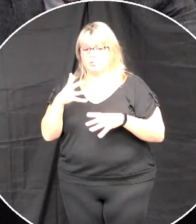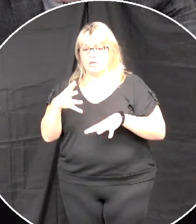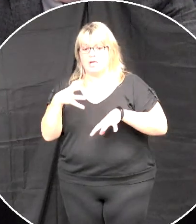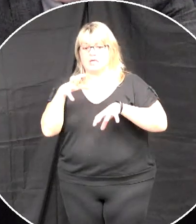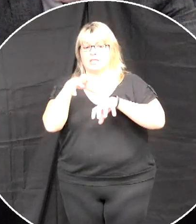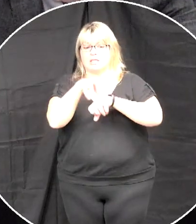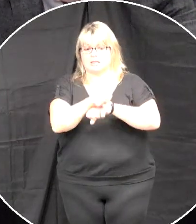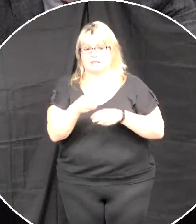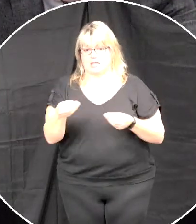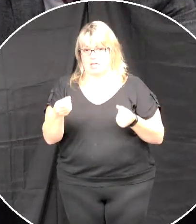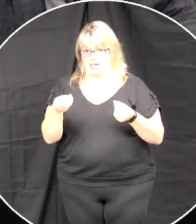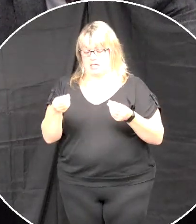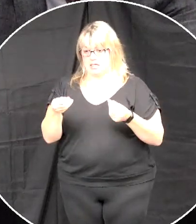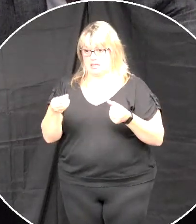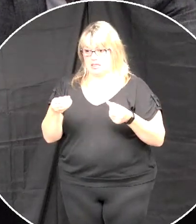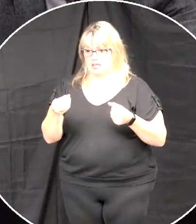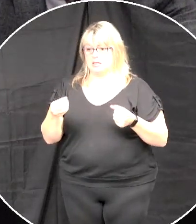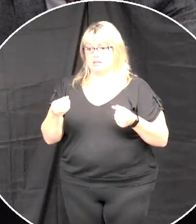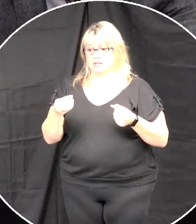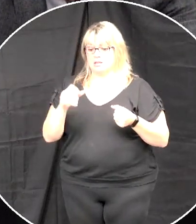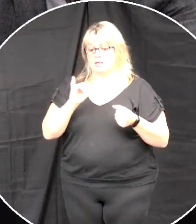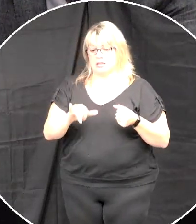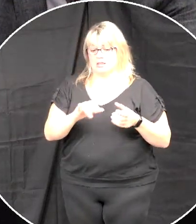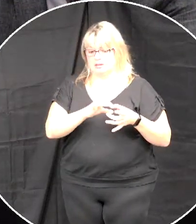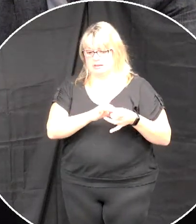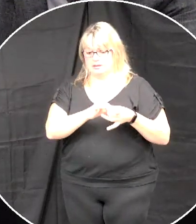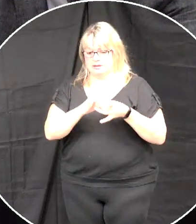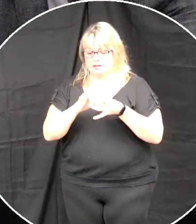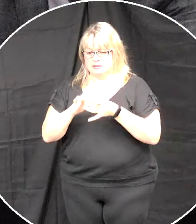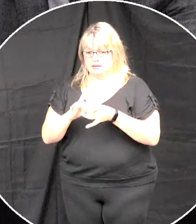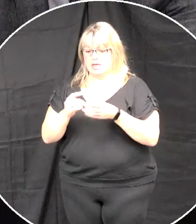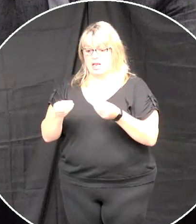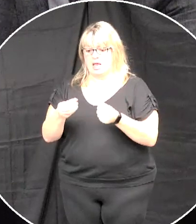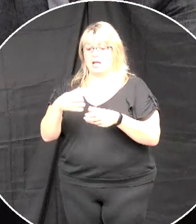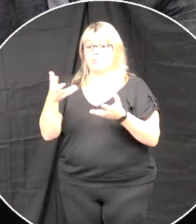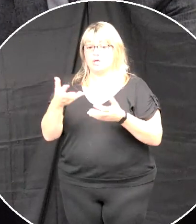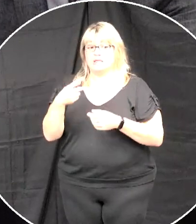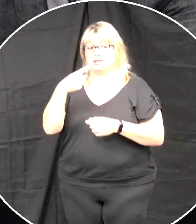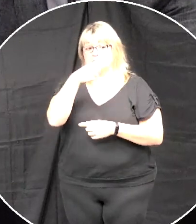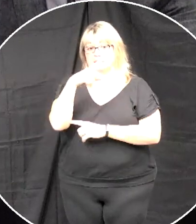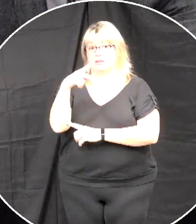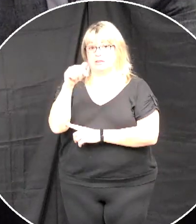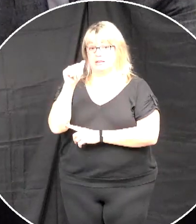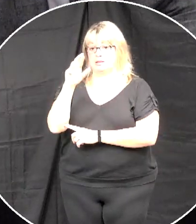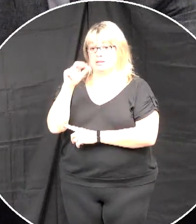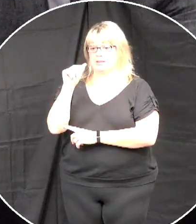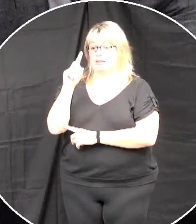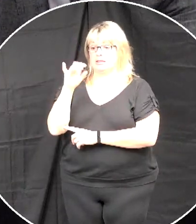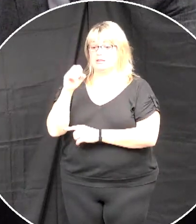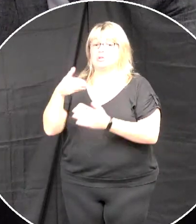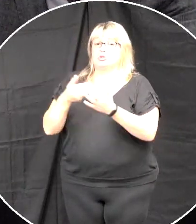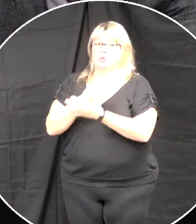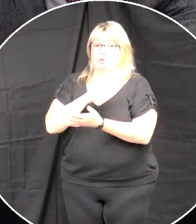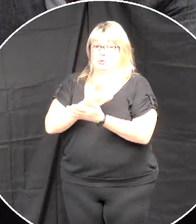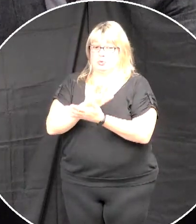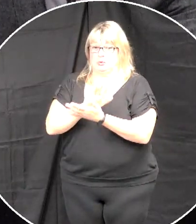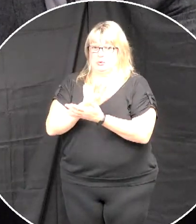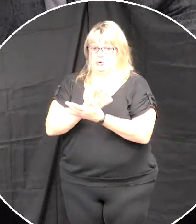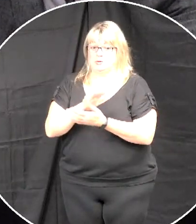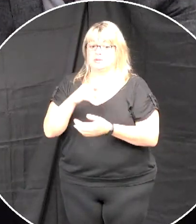land that's attached to the land in Paradise where we just built our new Paradise